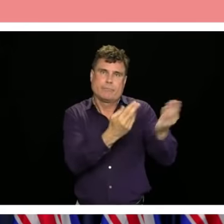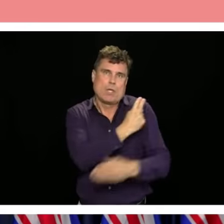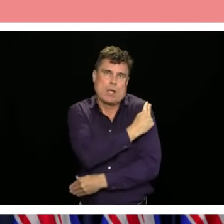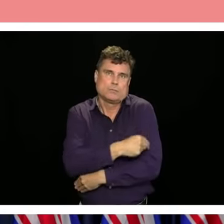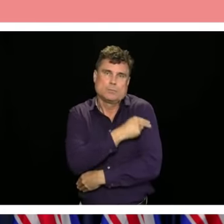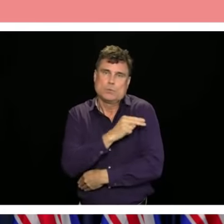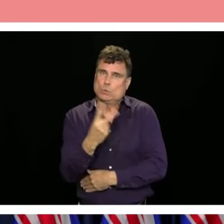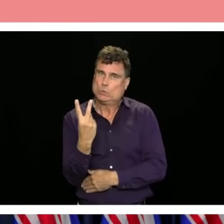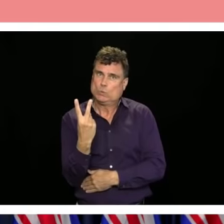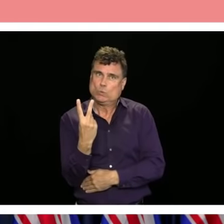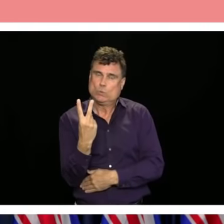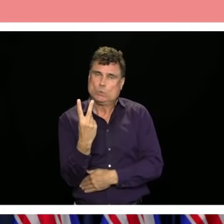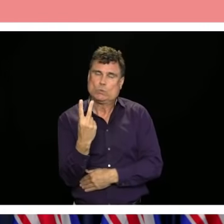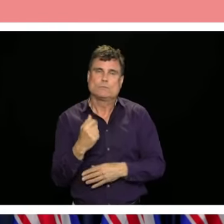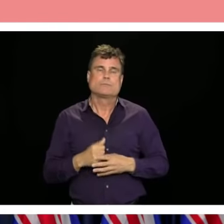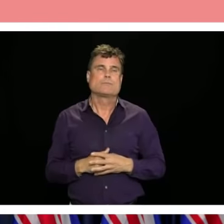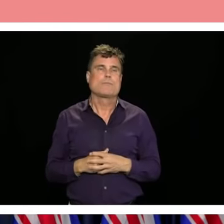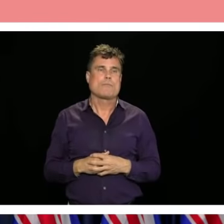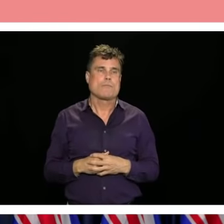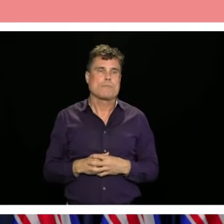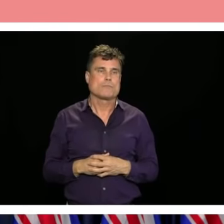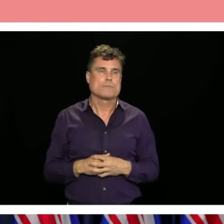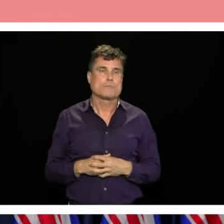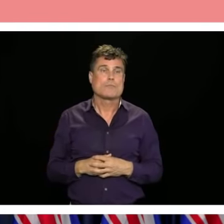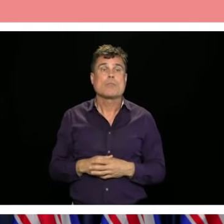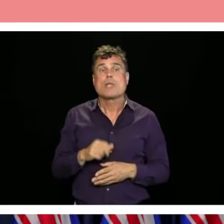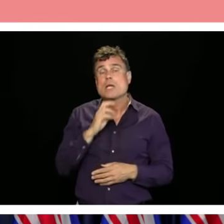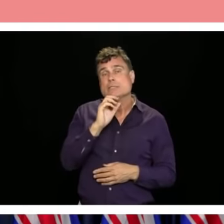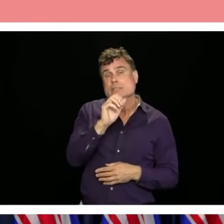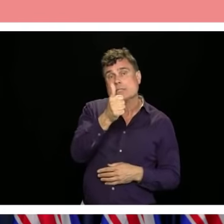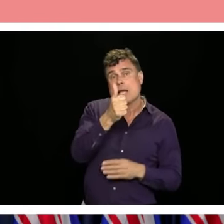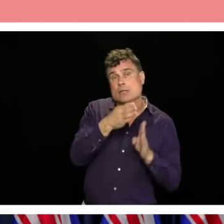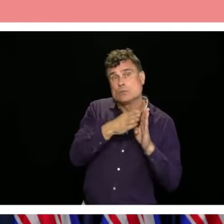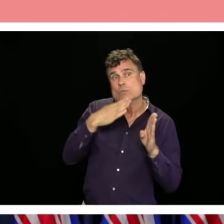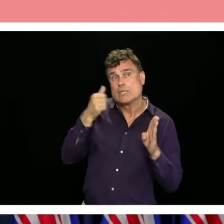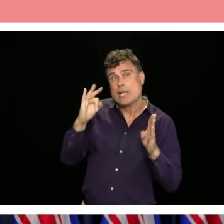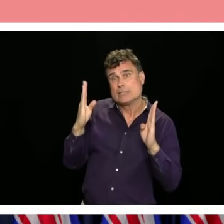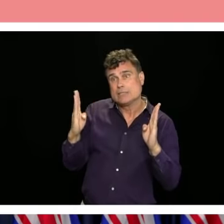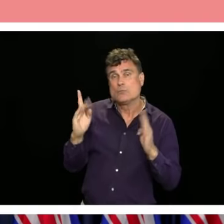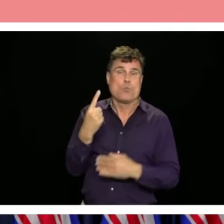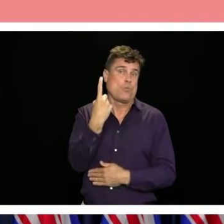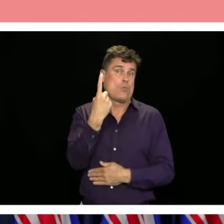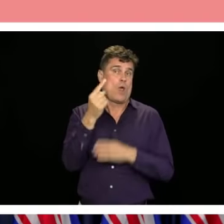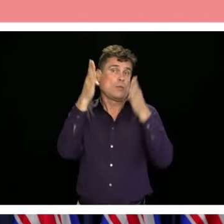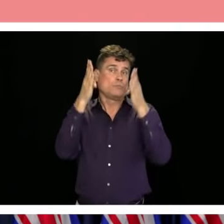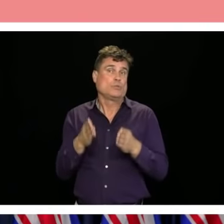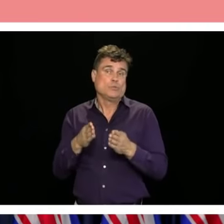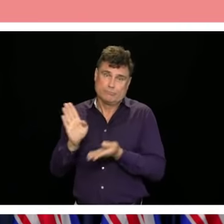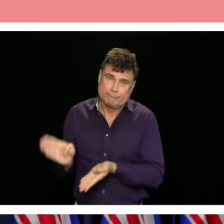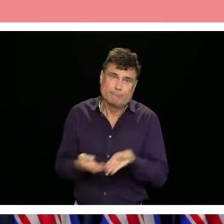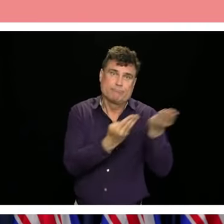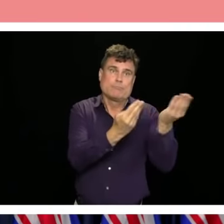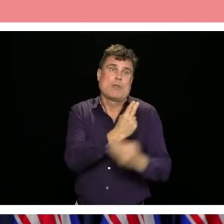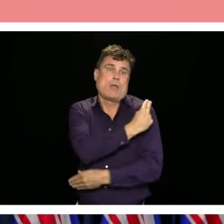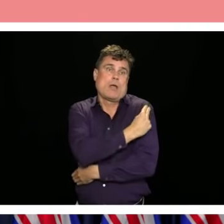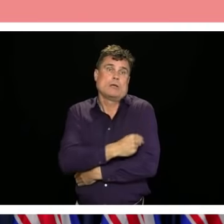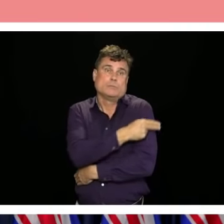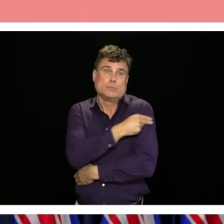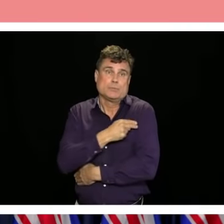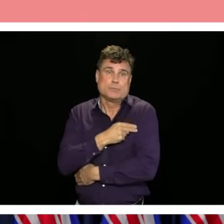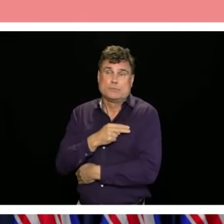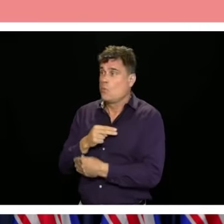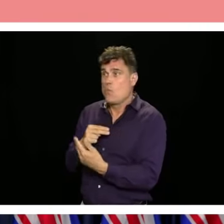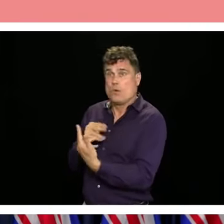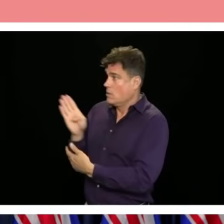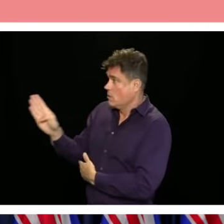small number, and one person between the ages of 10 and 19 who are hospitalized. In the middle set of bars, we can see that